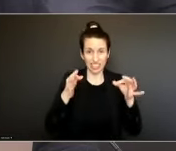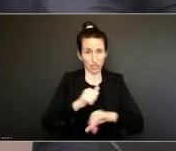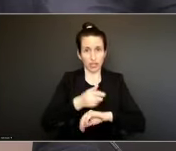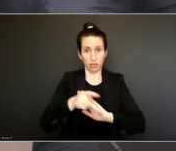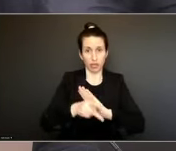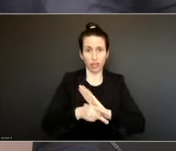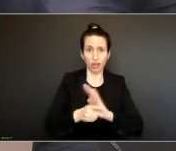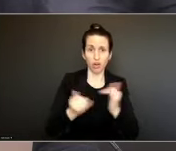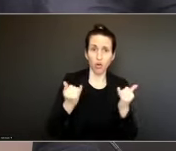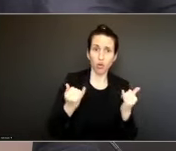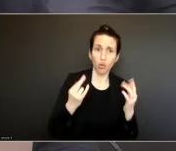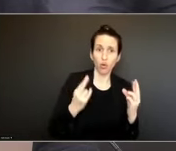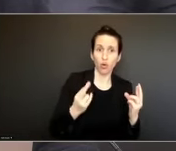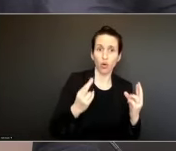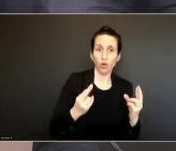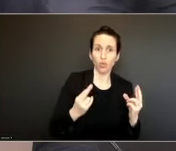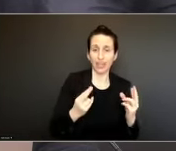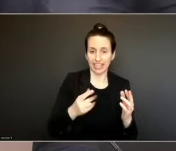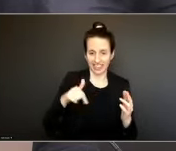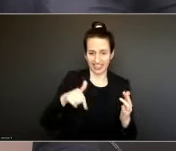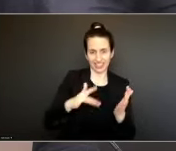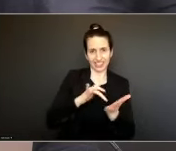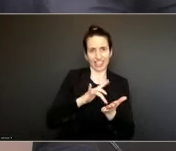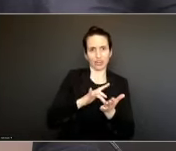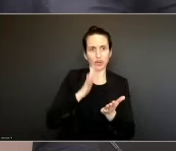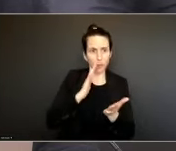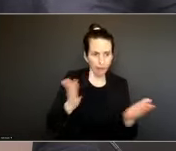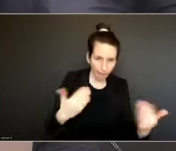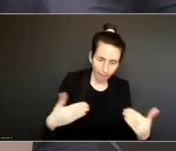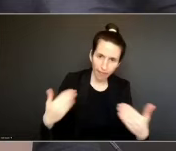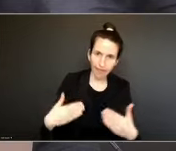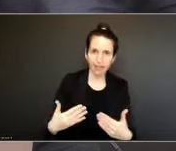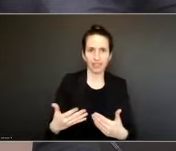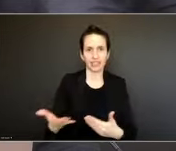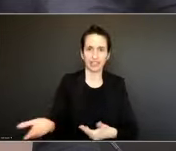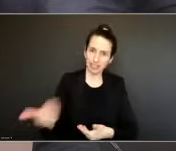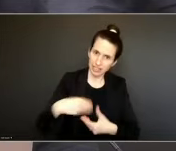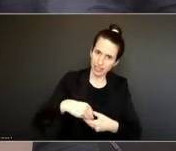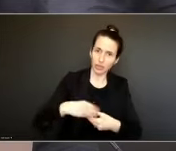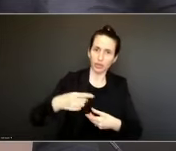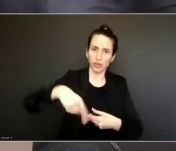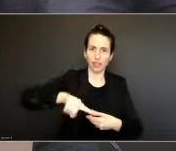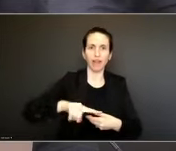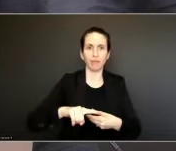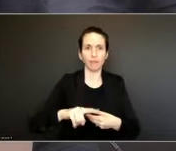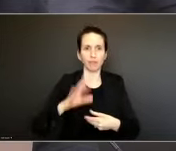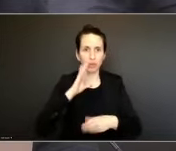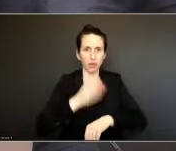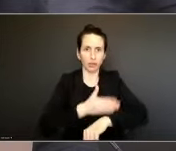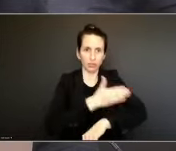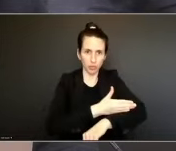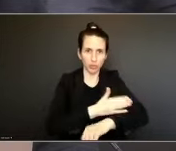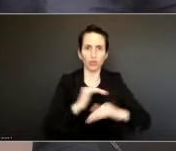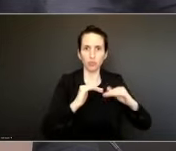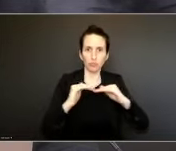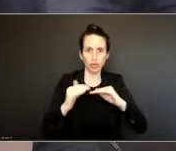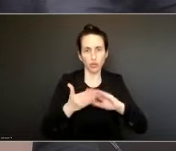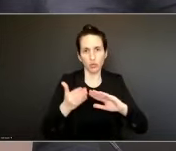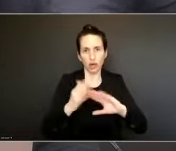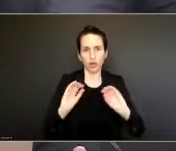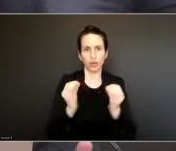and policy and will advance the peer-run organizations as well. So thank you for your time, and thank you, Senator Hayden, for bringing this bill